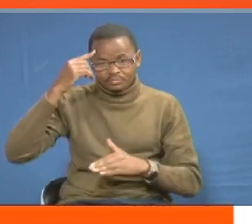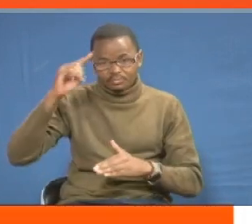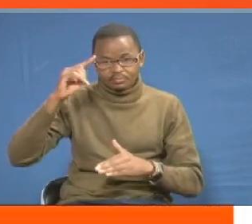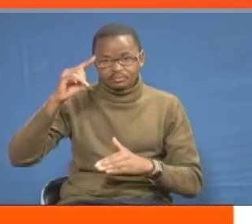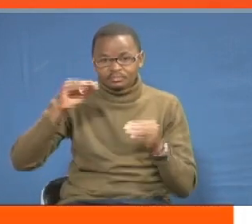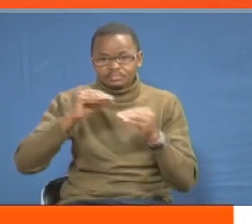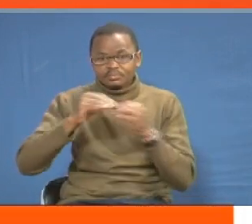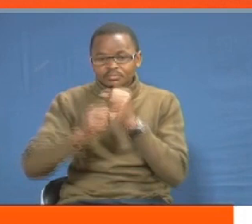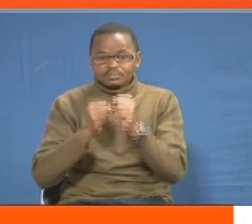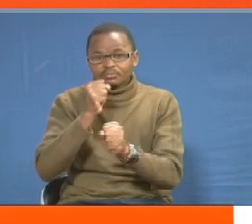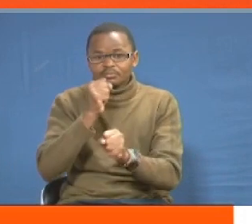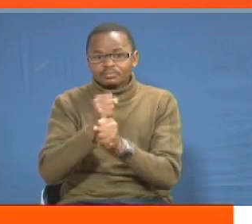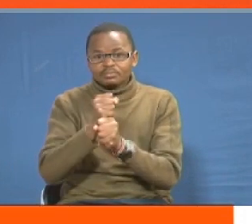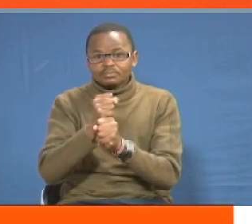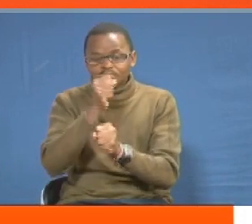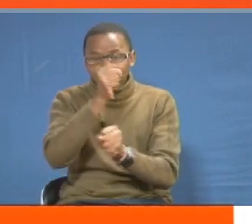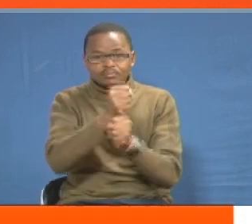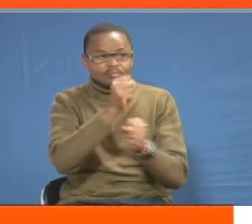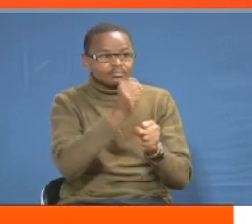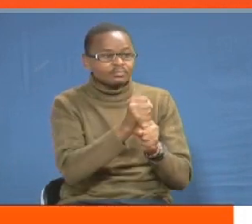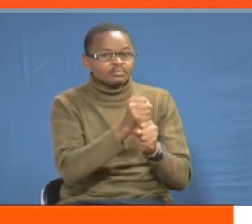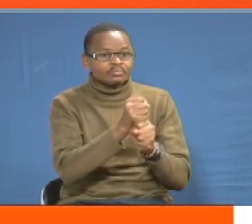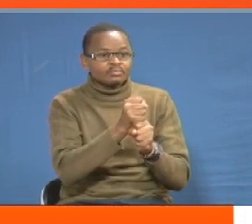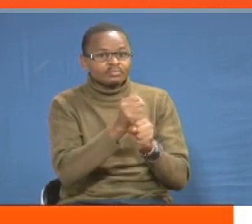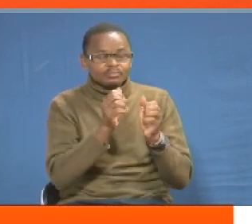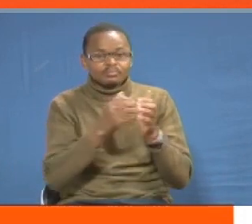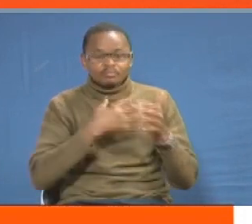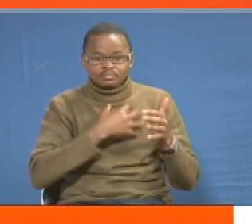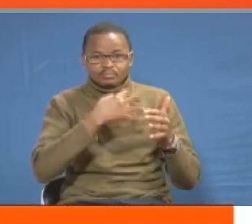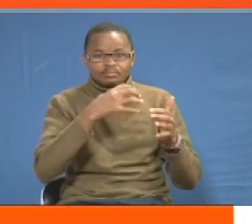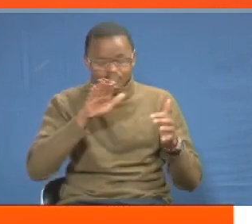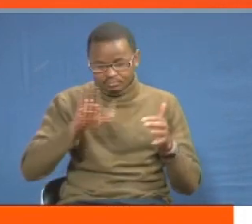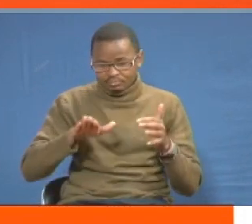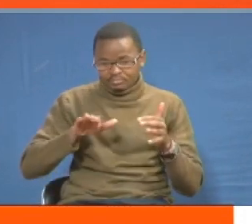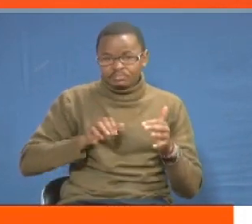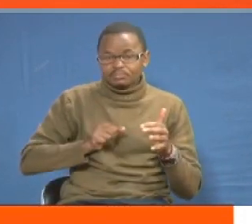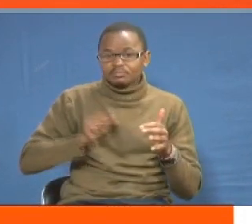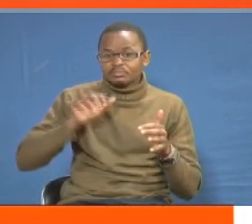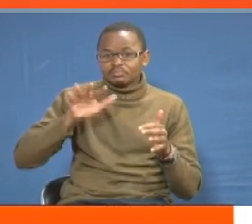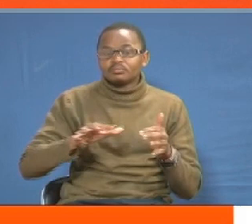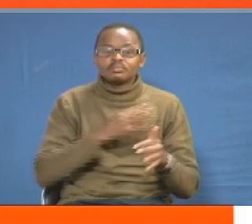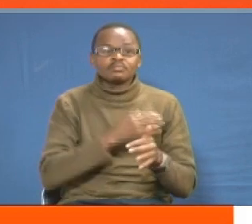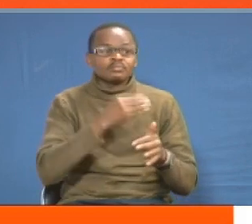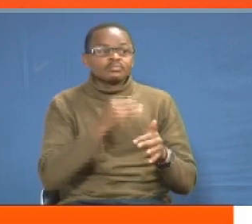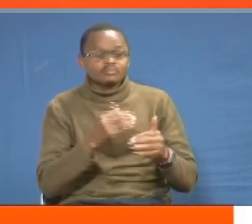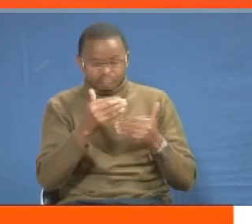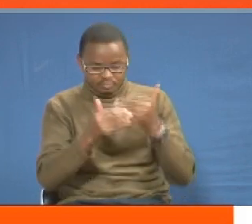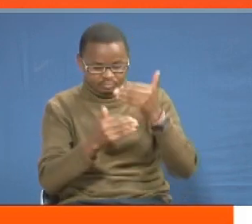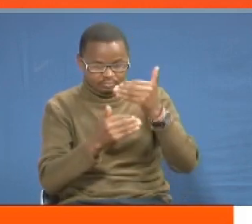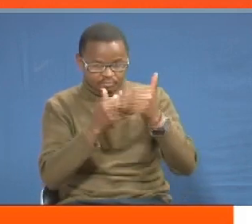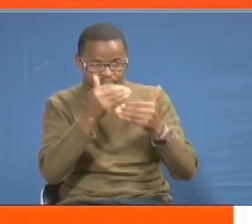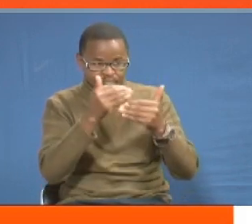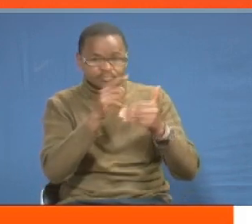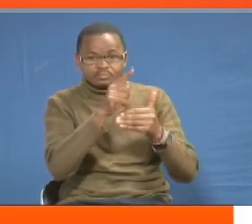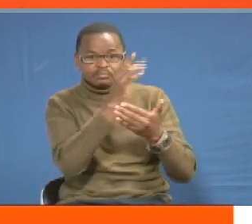for a number of years has been working to empower women and girls, and in the